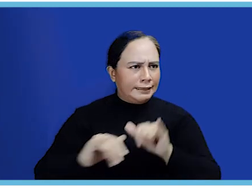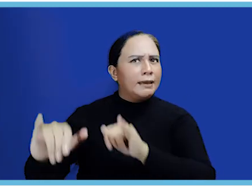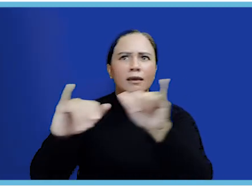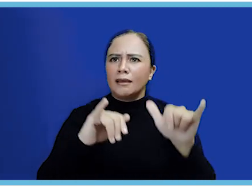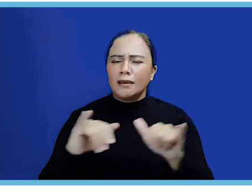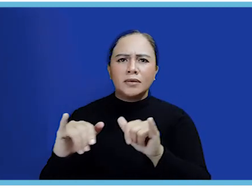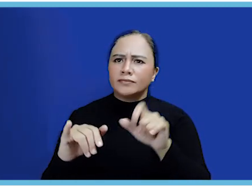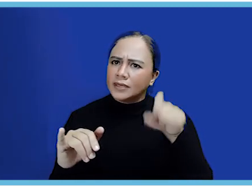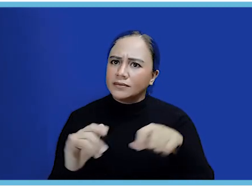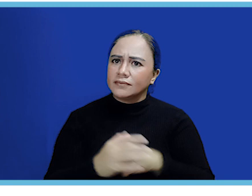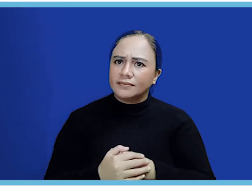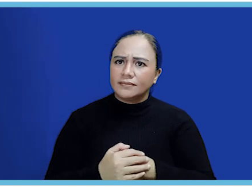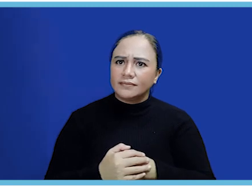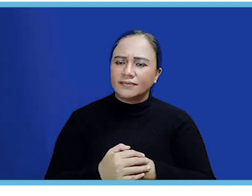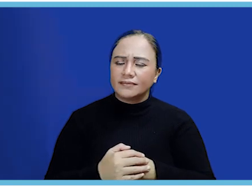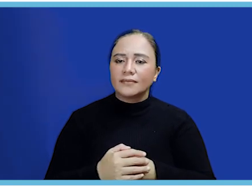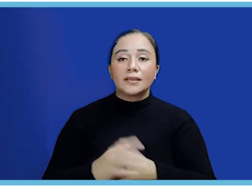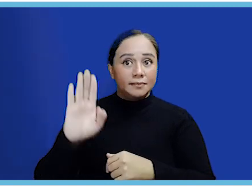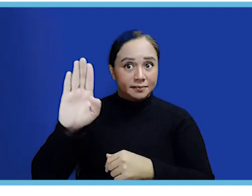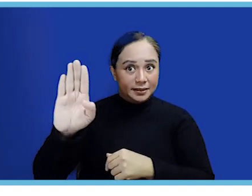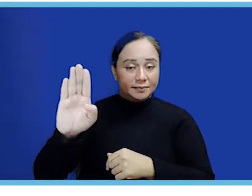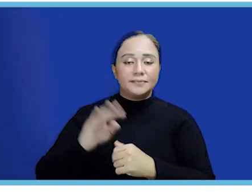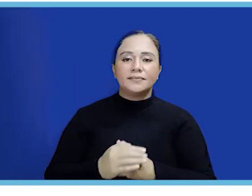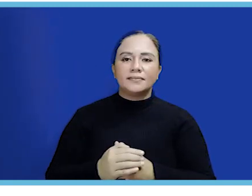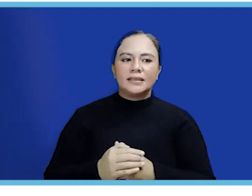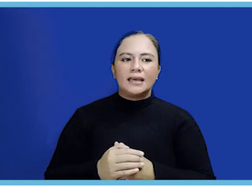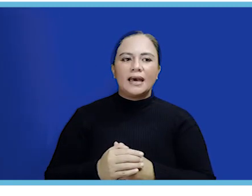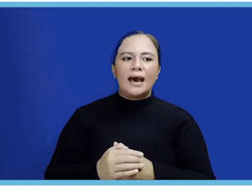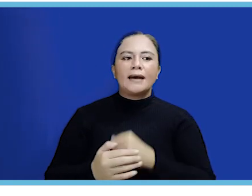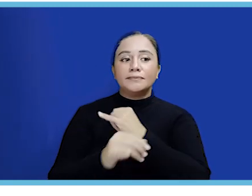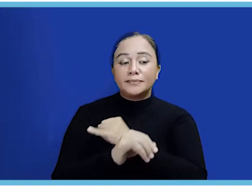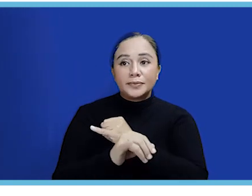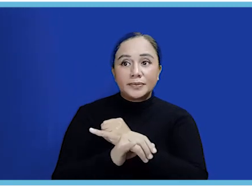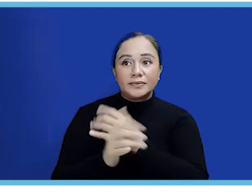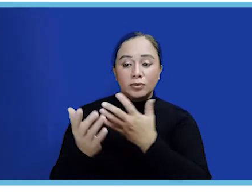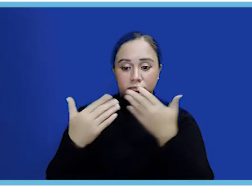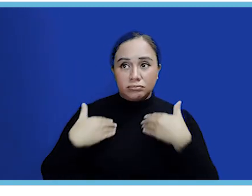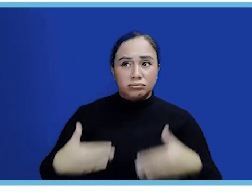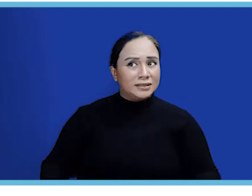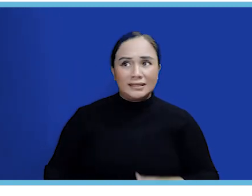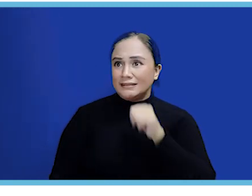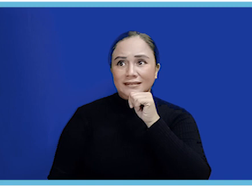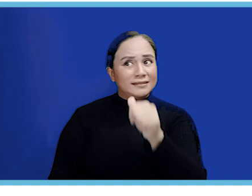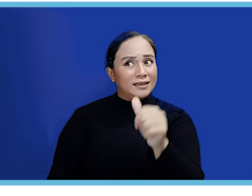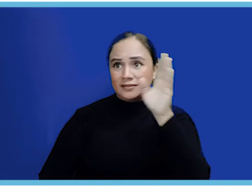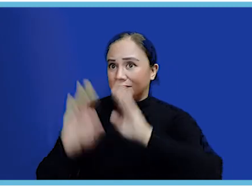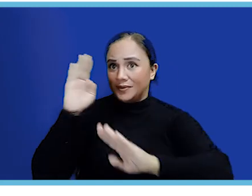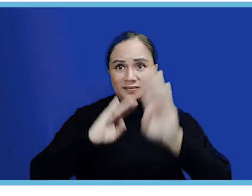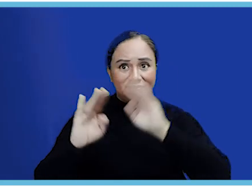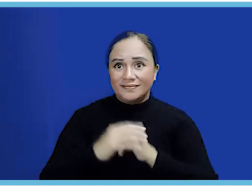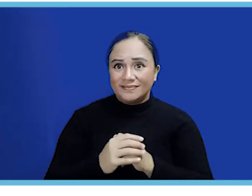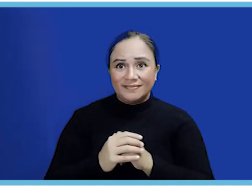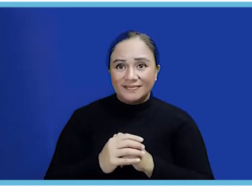like everybody else. B. The impairment or features of the body are not the